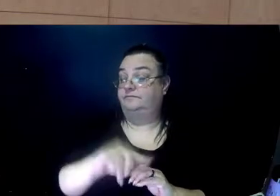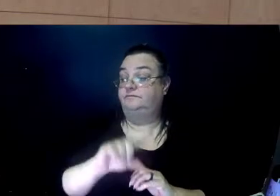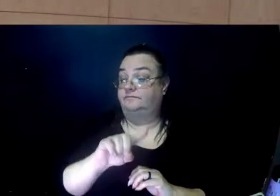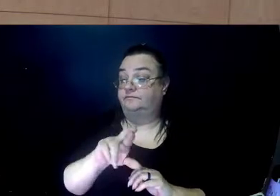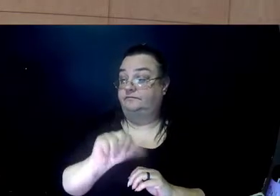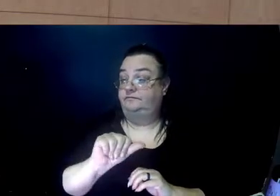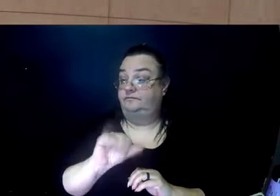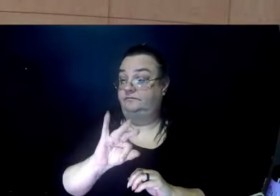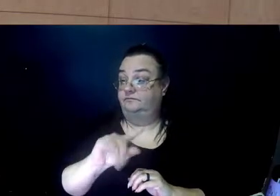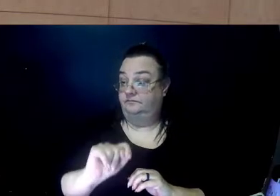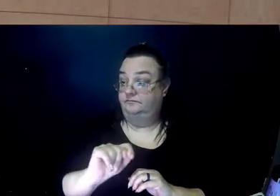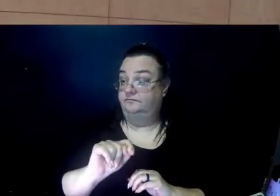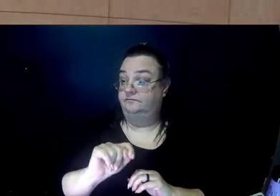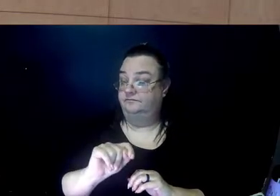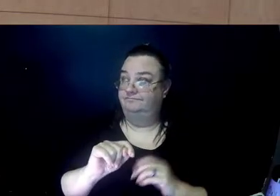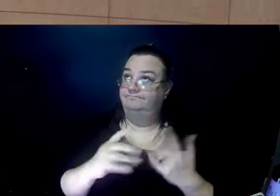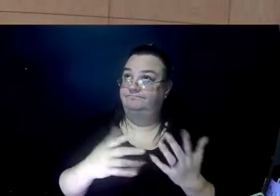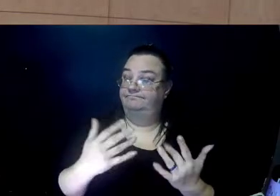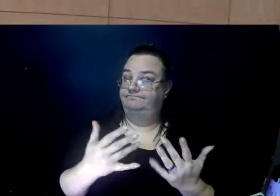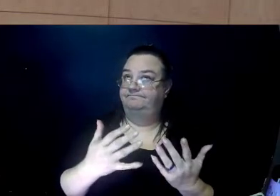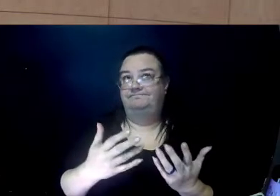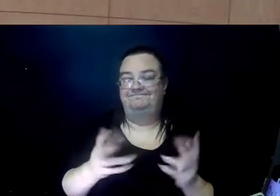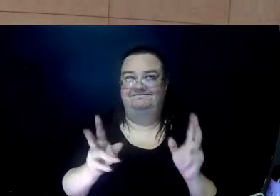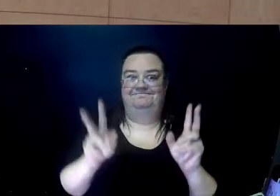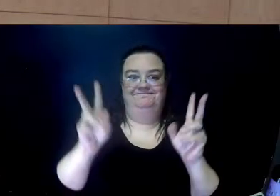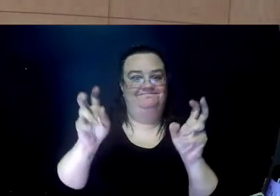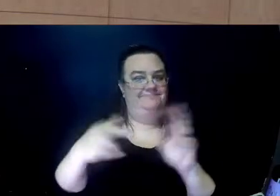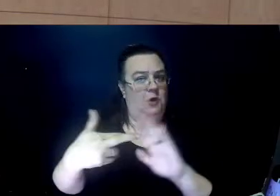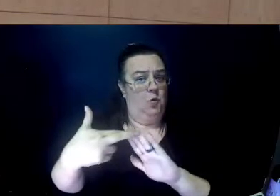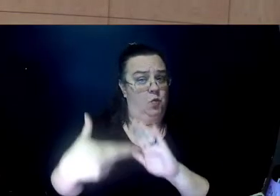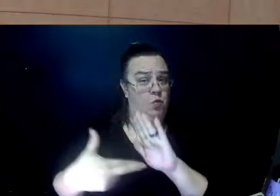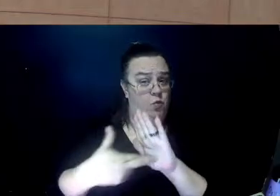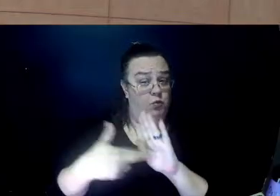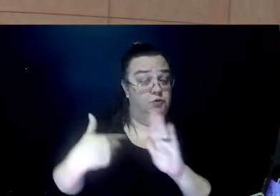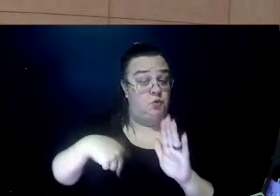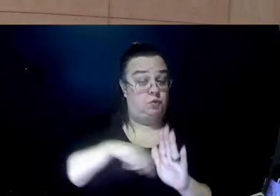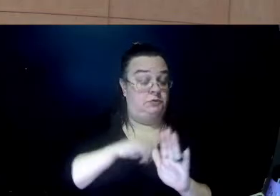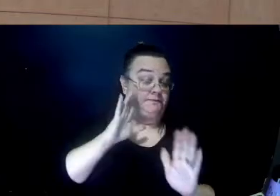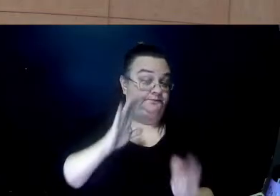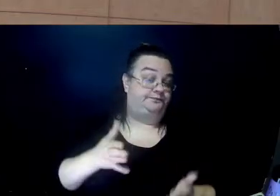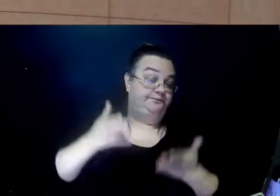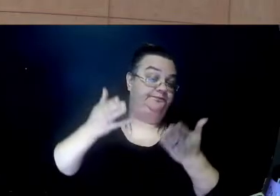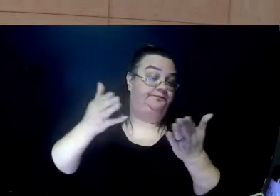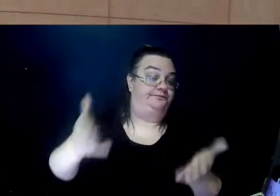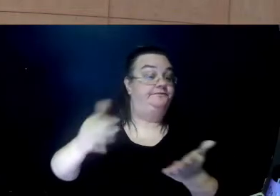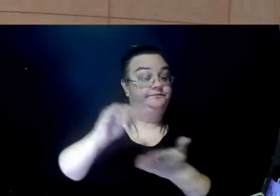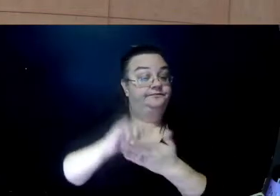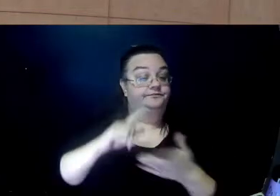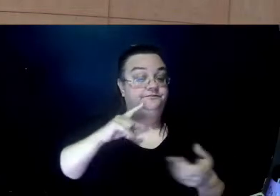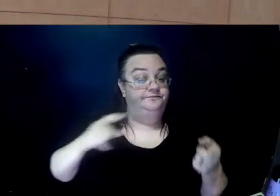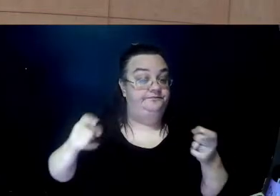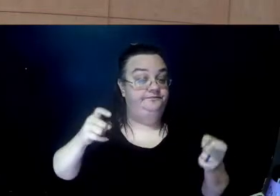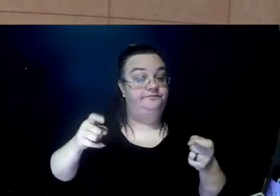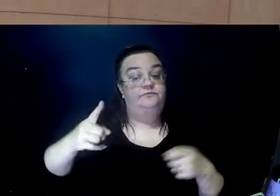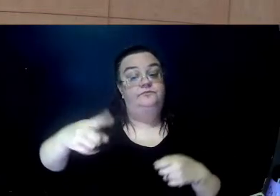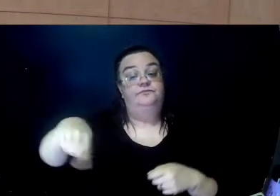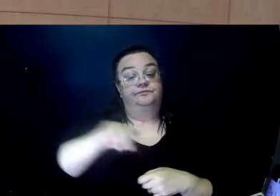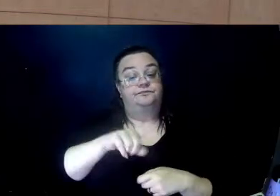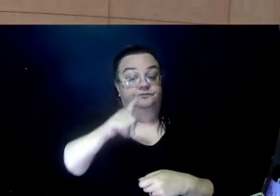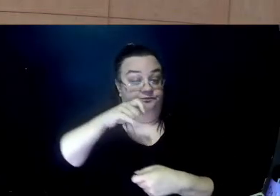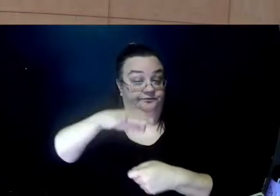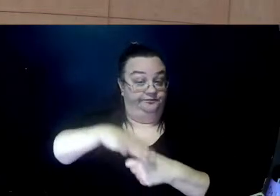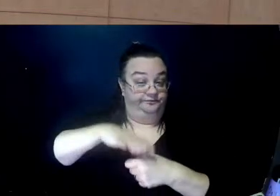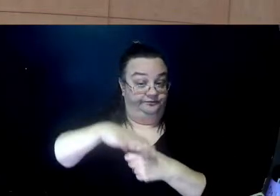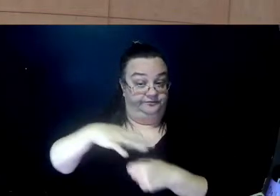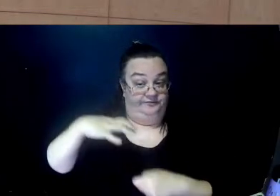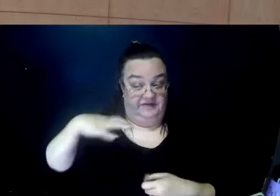of the, how should we say, rules that we would propose govern elected officials, meaning the 7